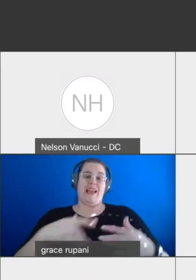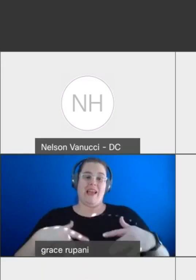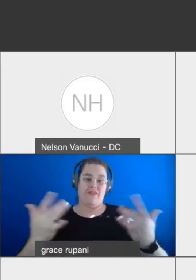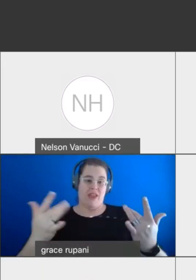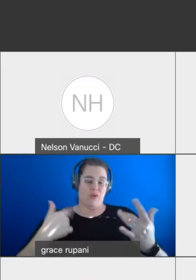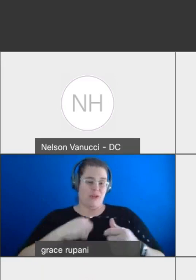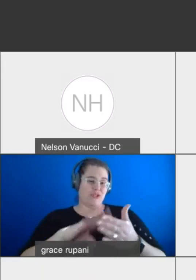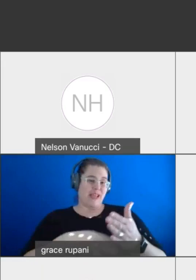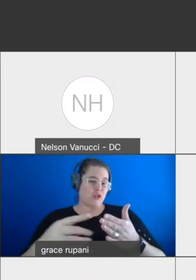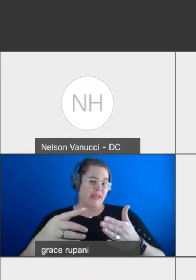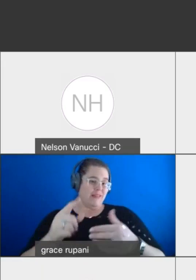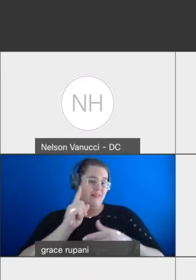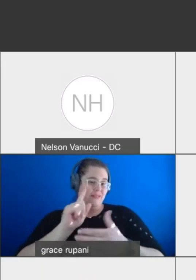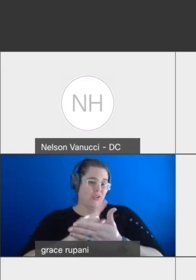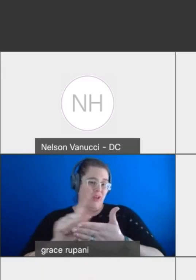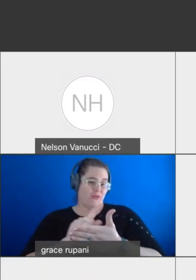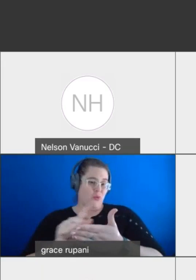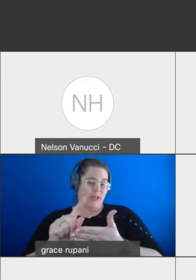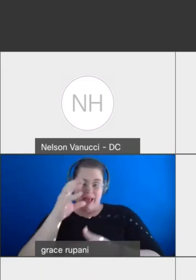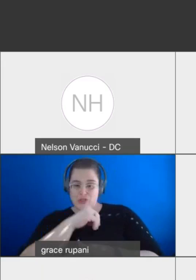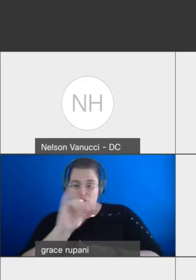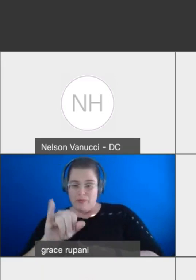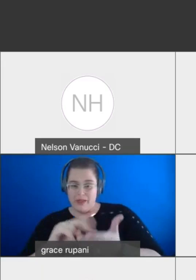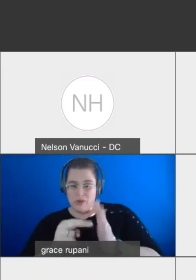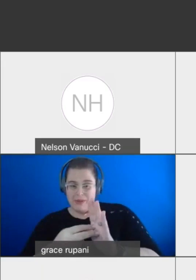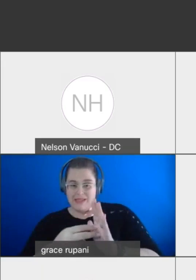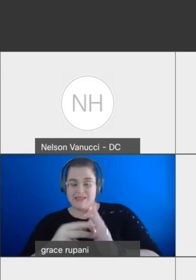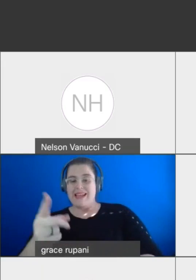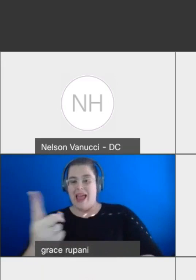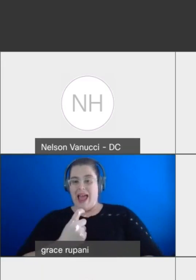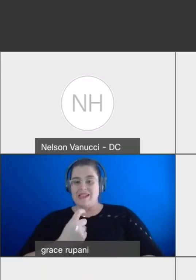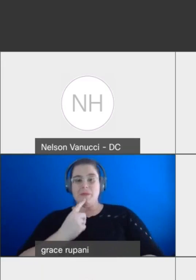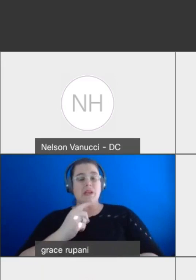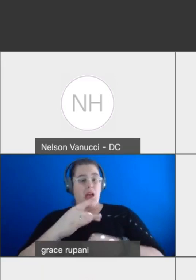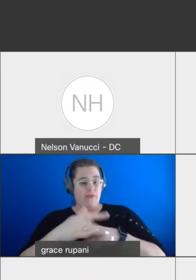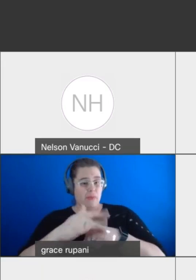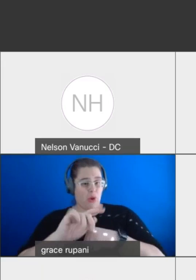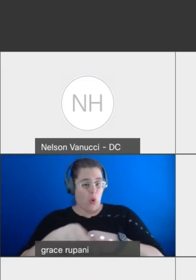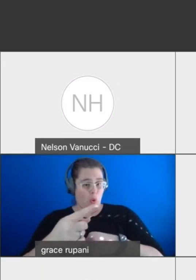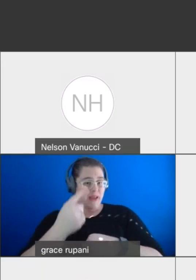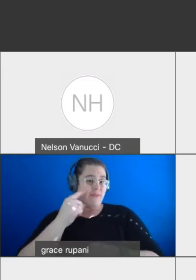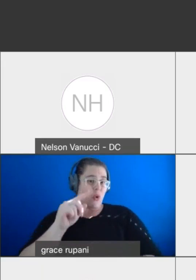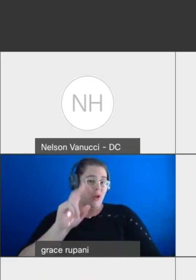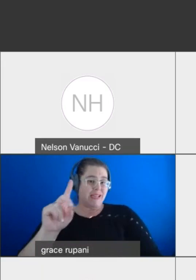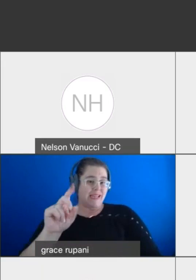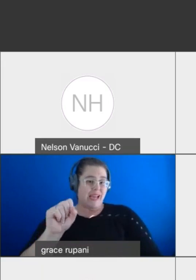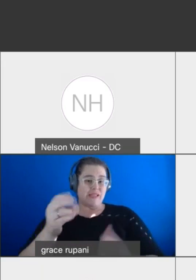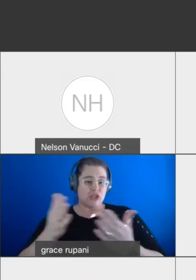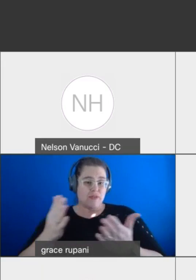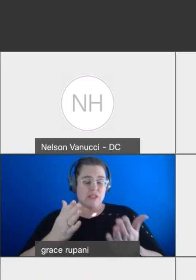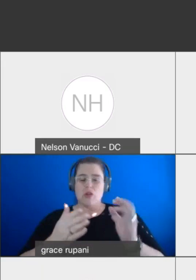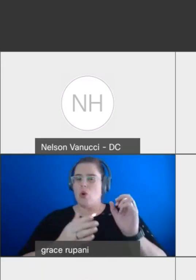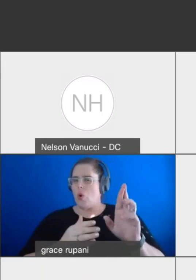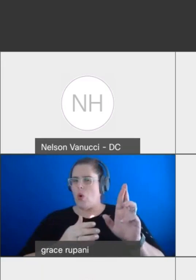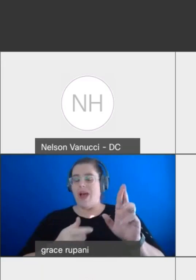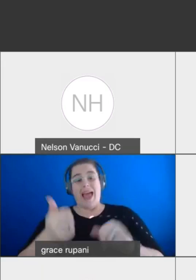I assume that's the question, are they available only to folks getting DDS service, or can anyone who has IDD